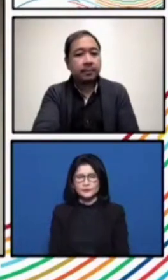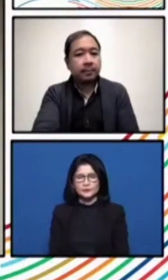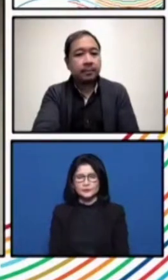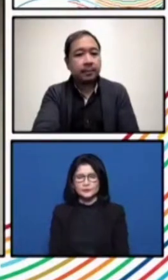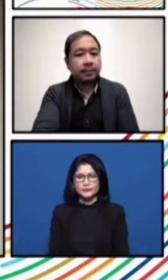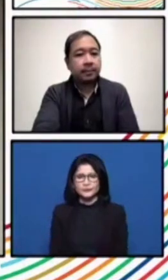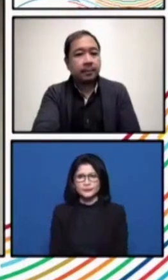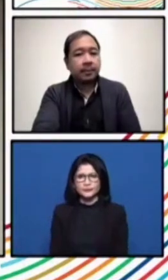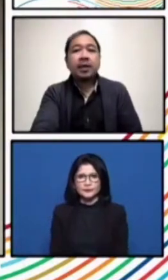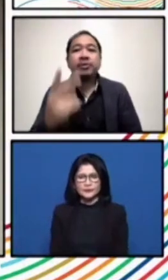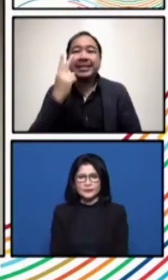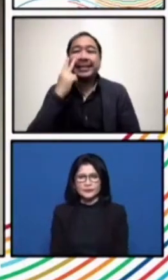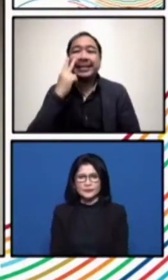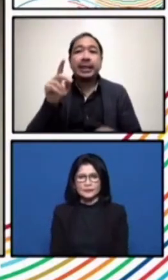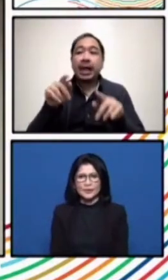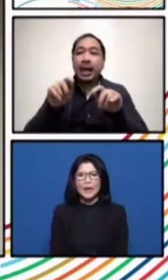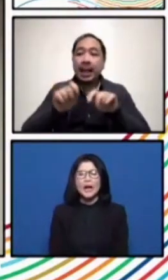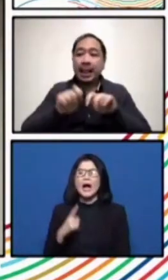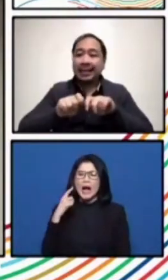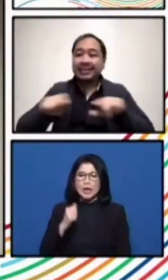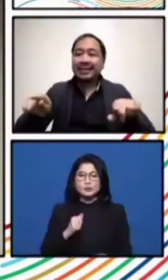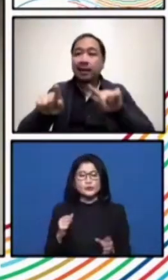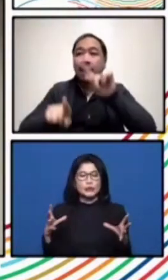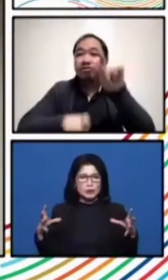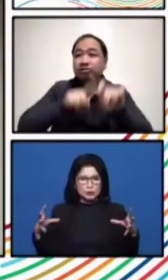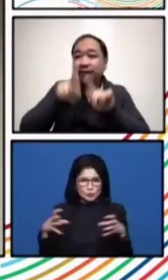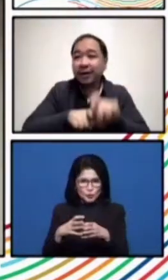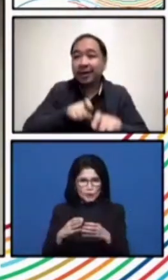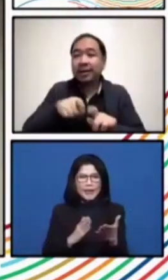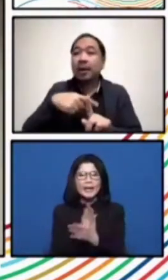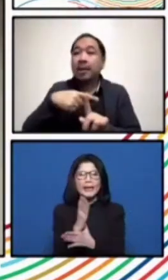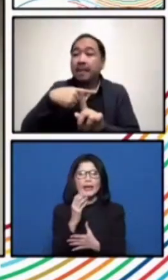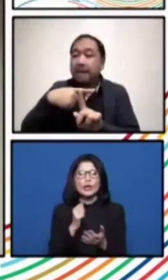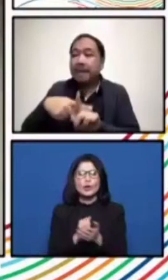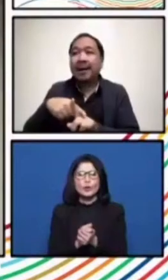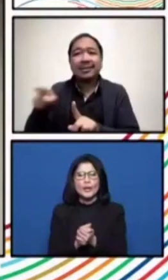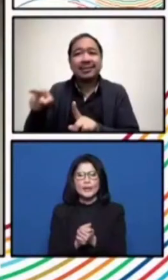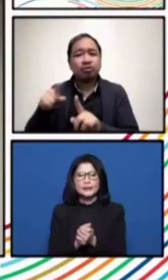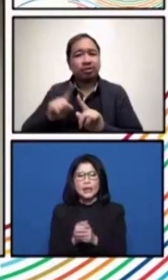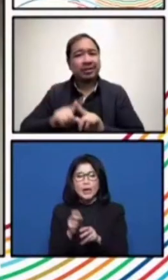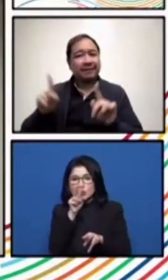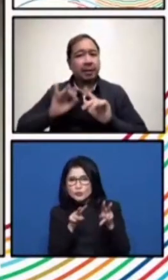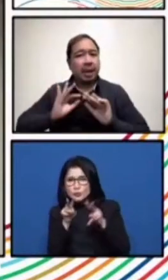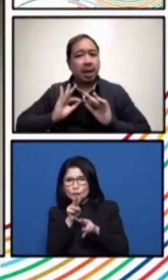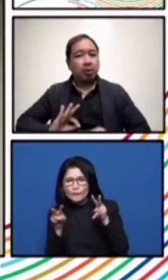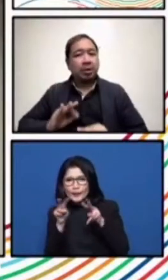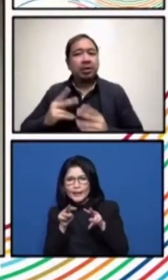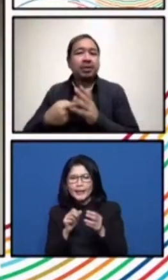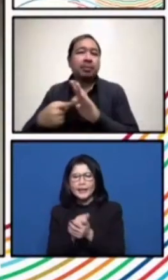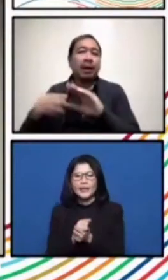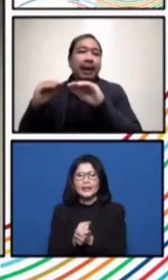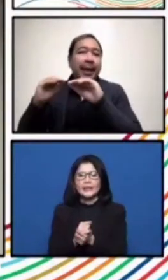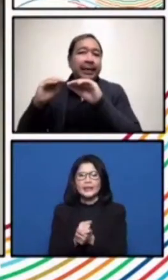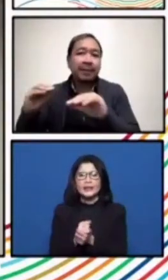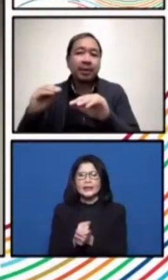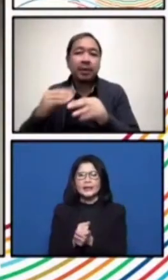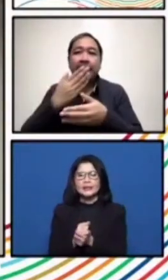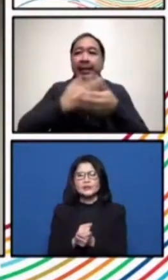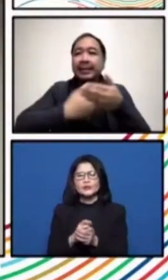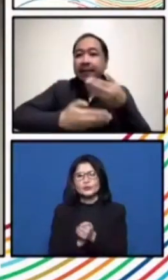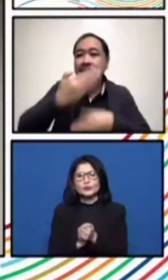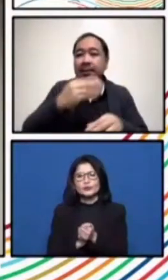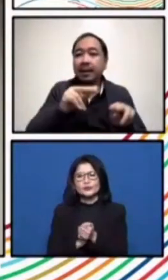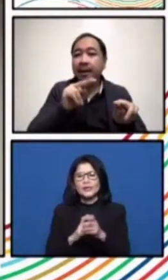but also through administrative data for example education management information systems through disability assessments